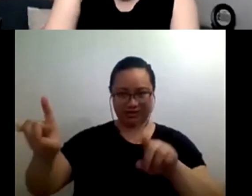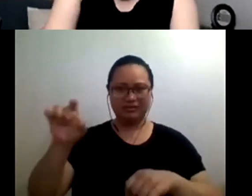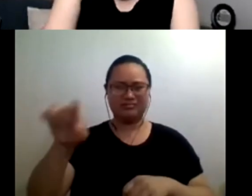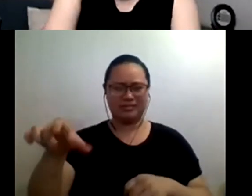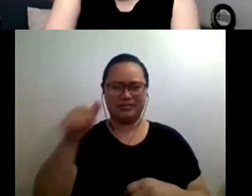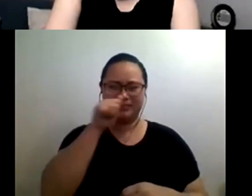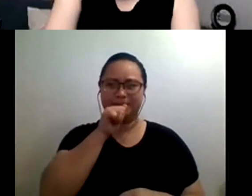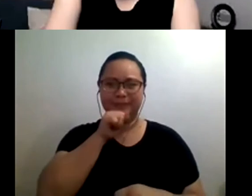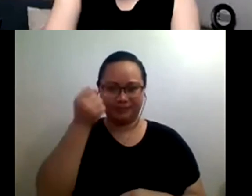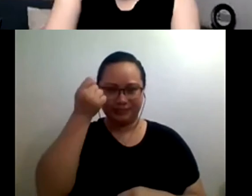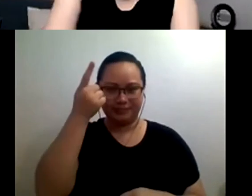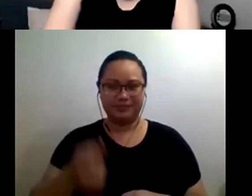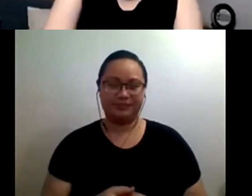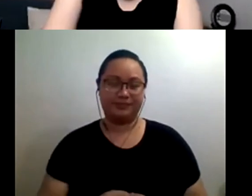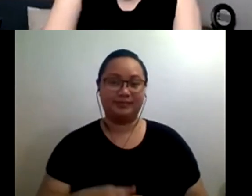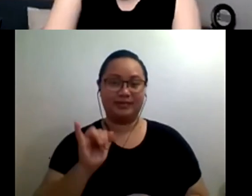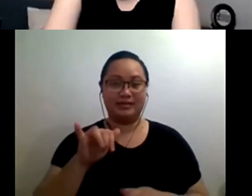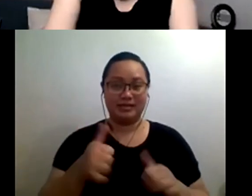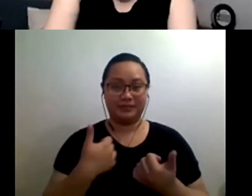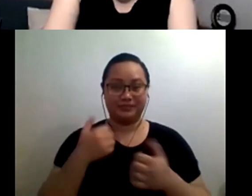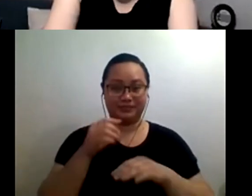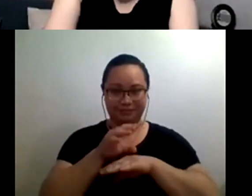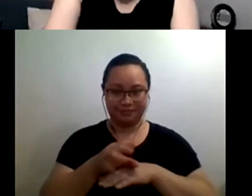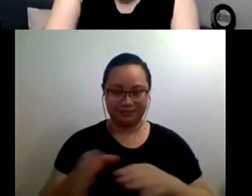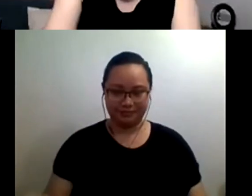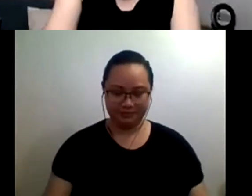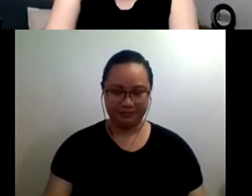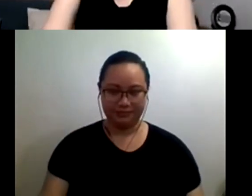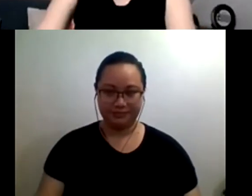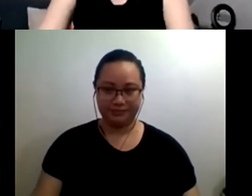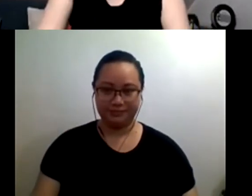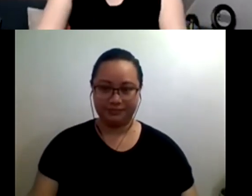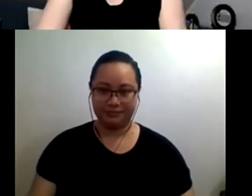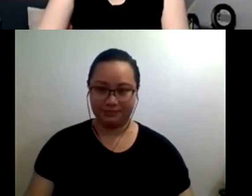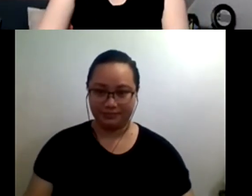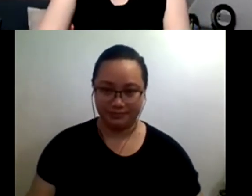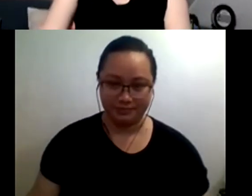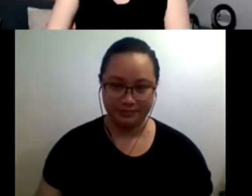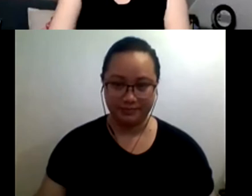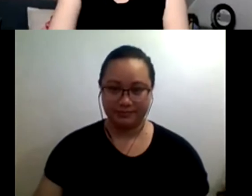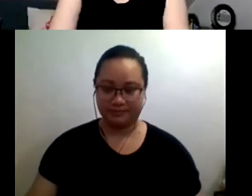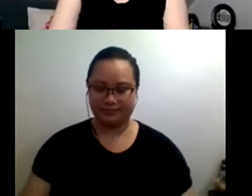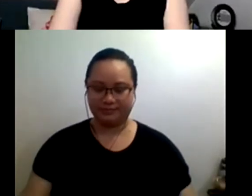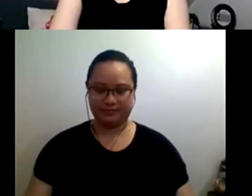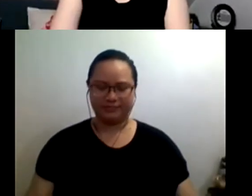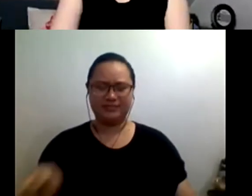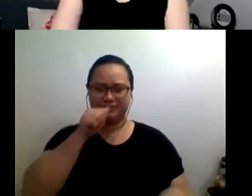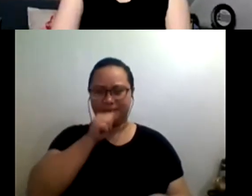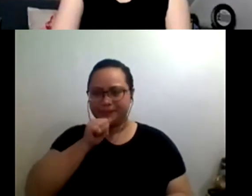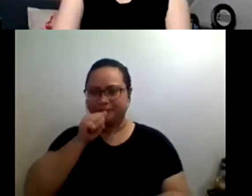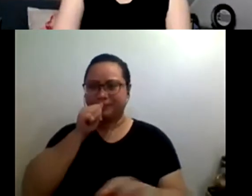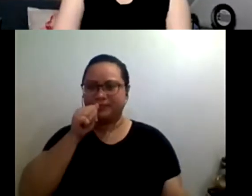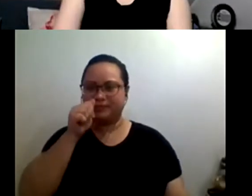So yun lang mapapayo ko, be patient with others, but be patient with yourself as well. Kasi it's a process. Communication is a process.